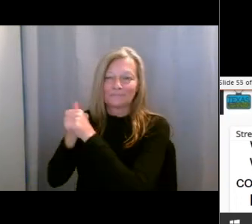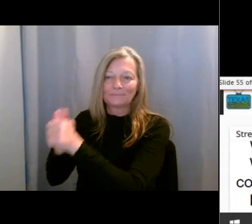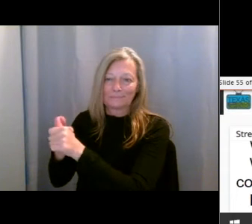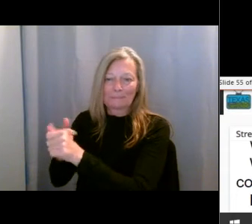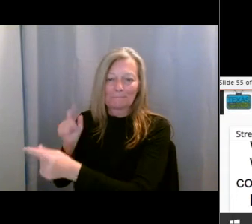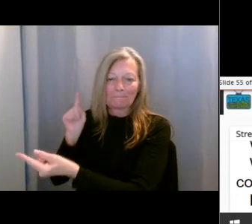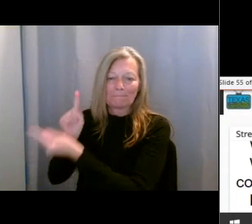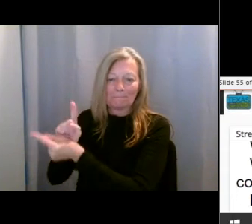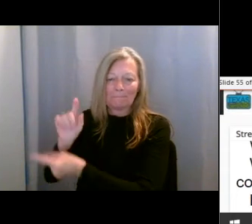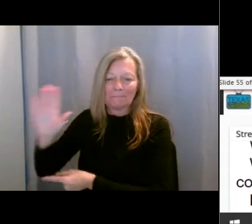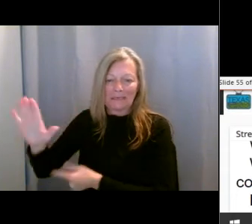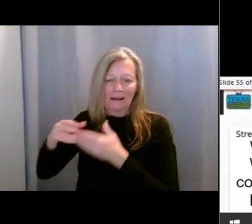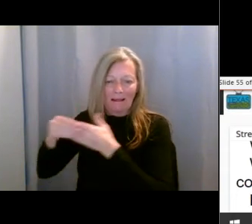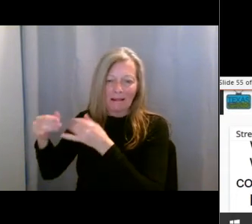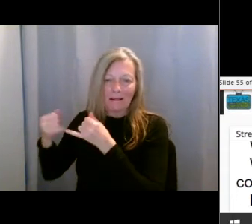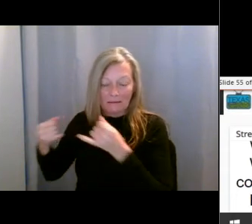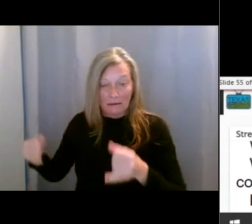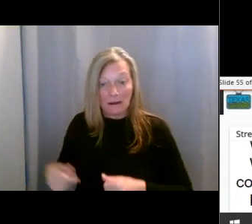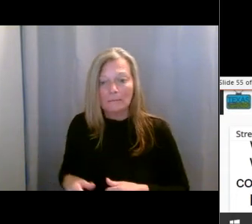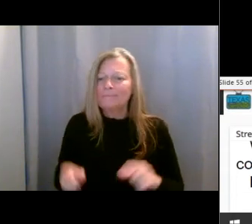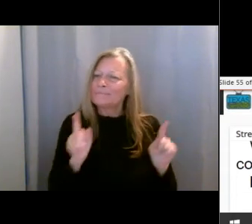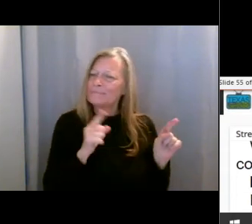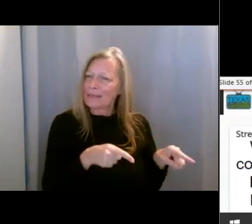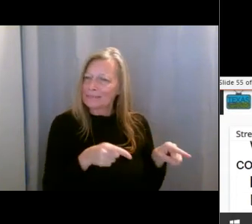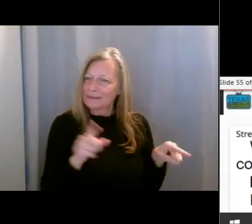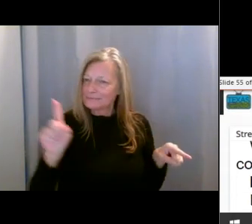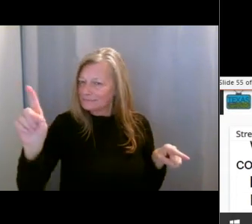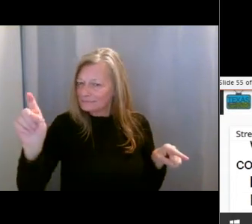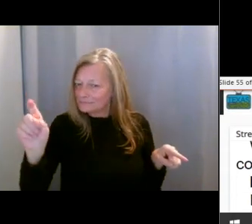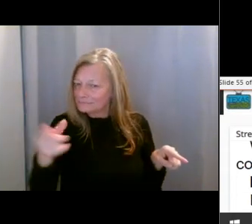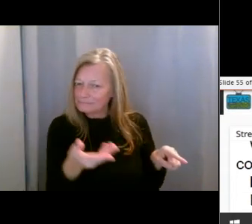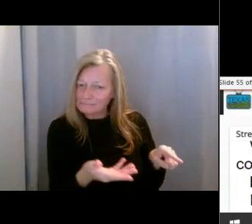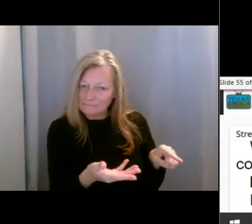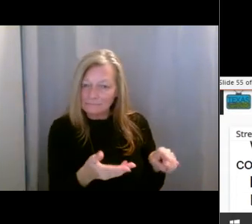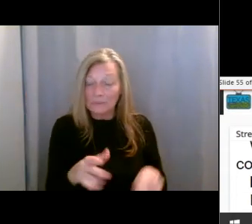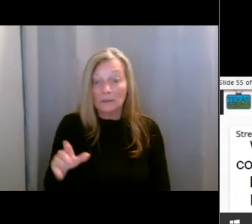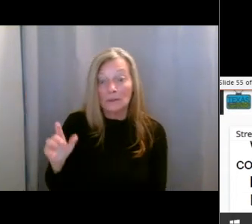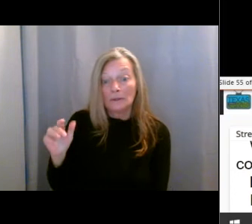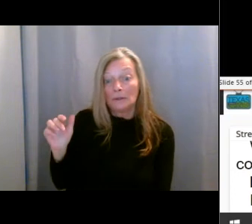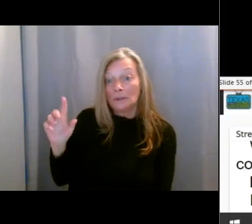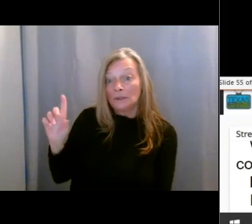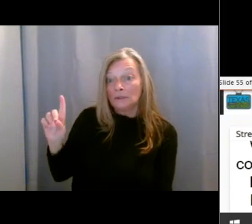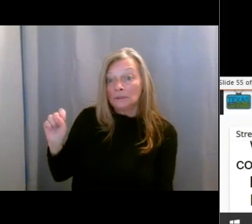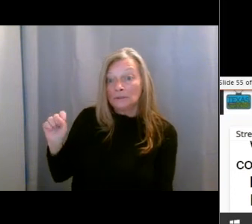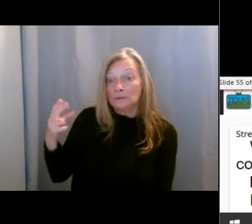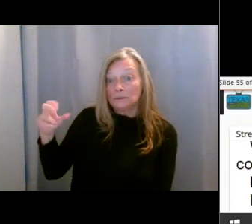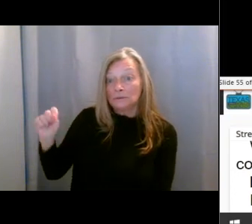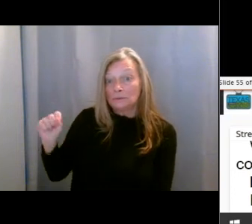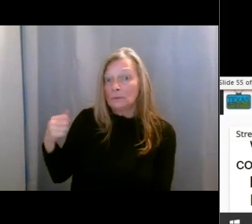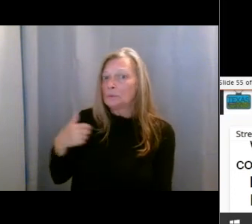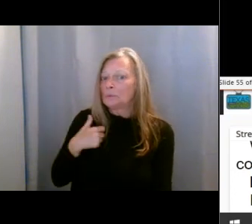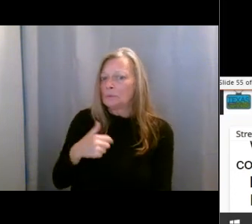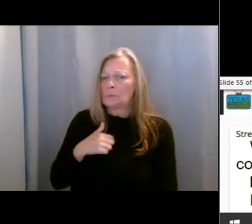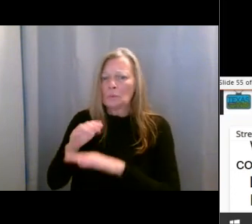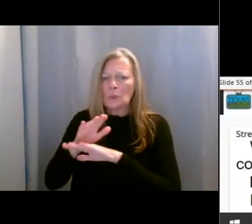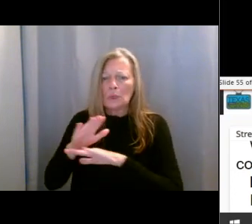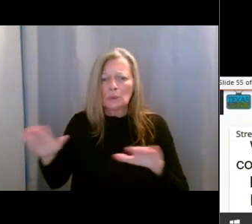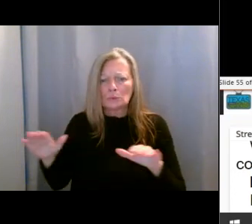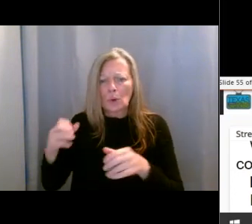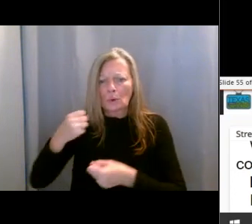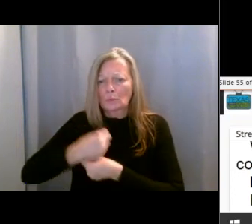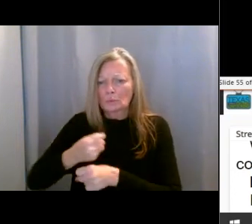What about this? I haven't mentioned it before, but with dishes, we do not create logo lockups, meaning we don't